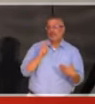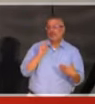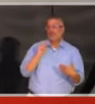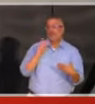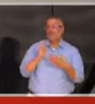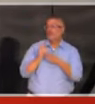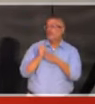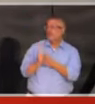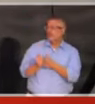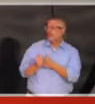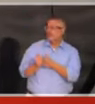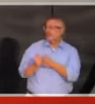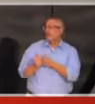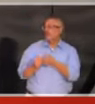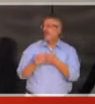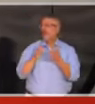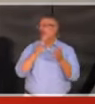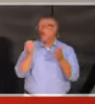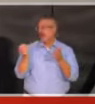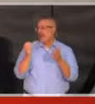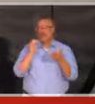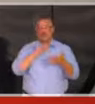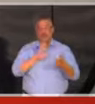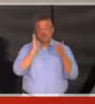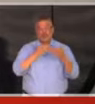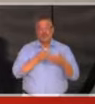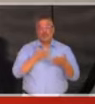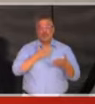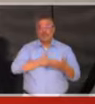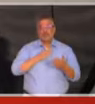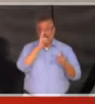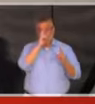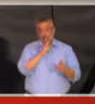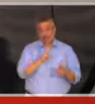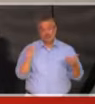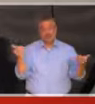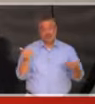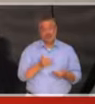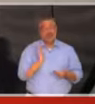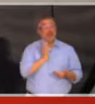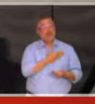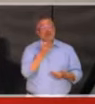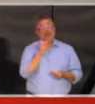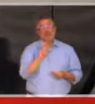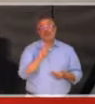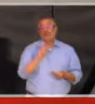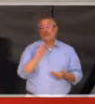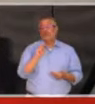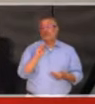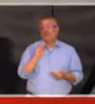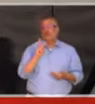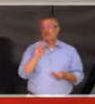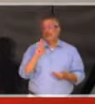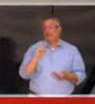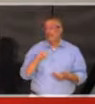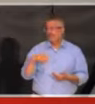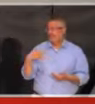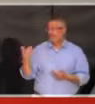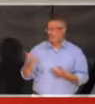your leadership and student-centered focus. It's my pleasure and honor to introduce our governor, Governor Gavin Newsom.